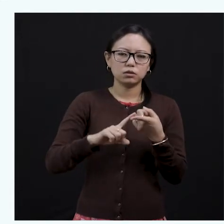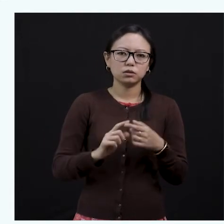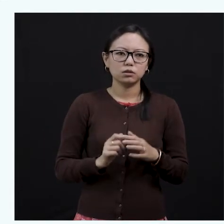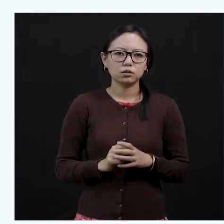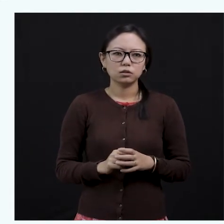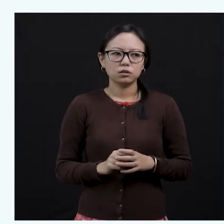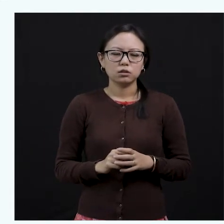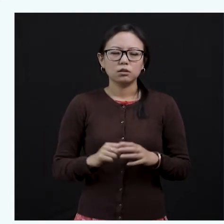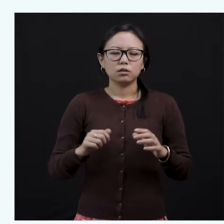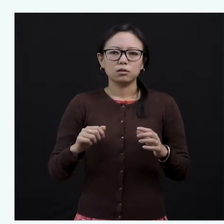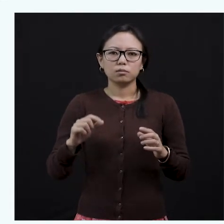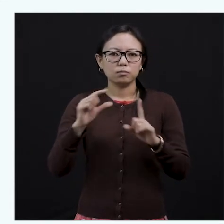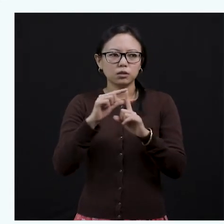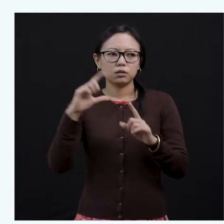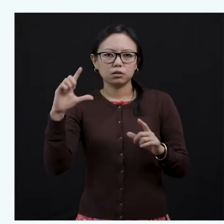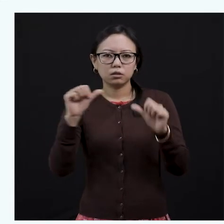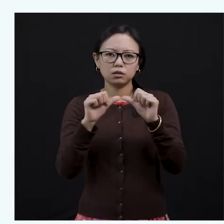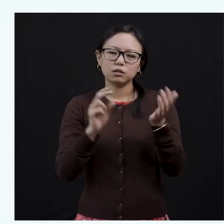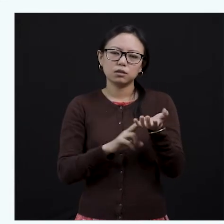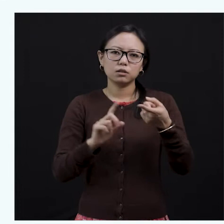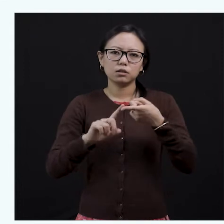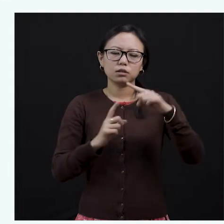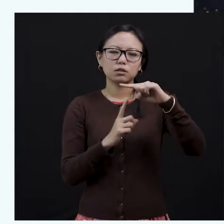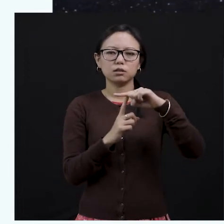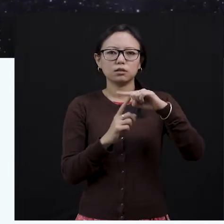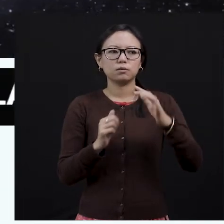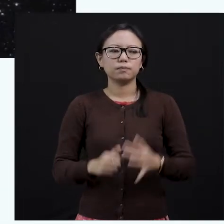story now, so let's not discuss more about that, okay?